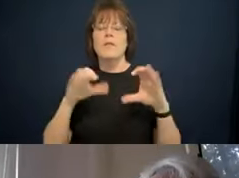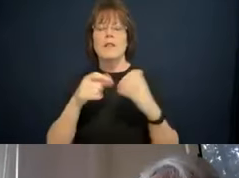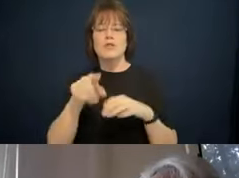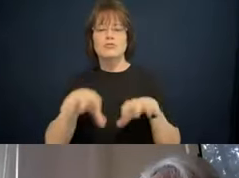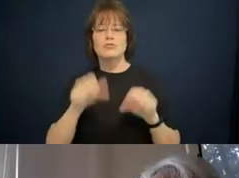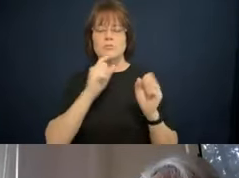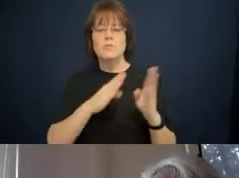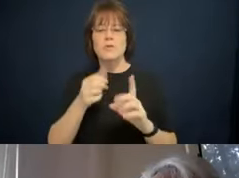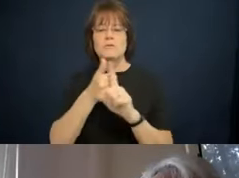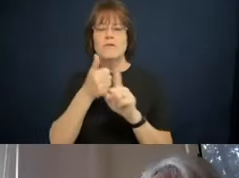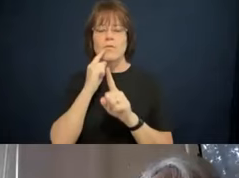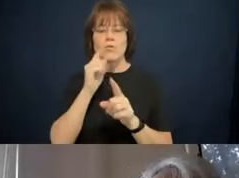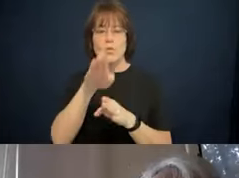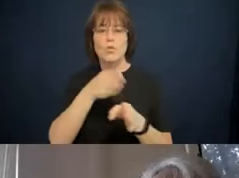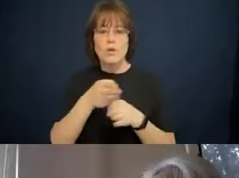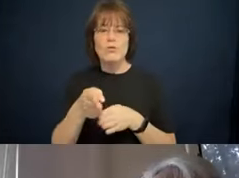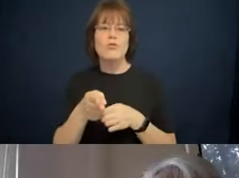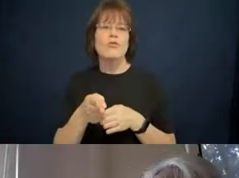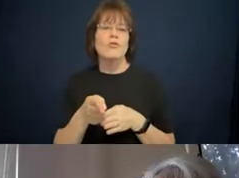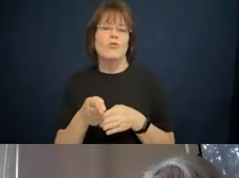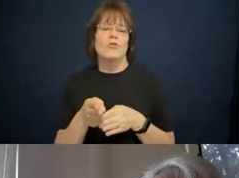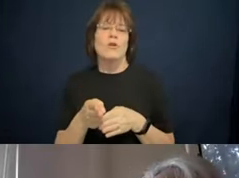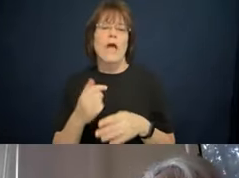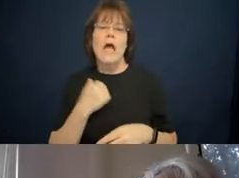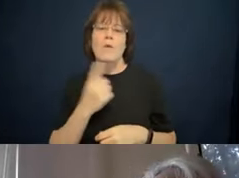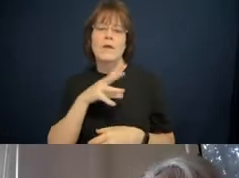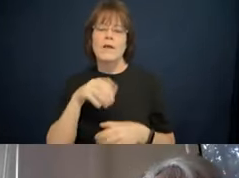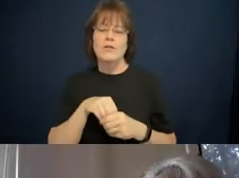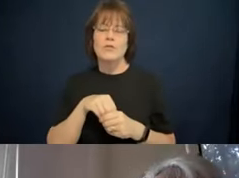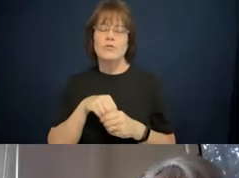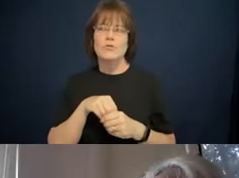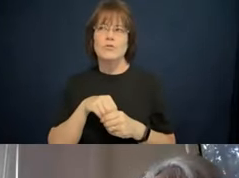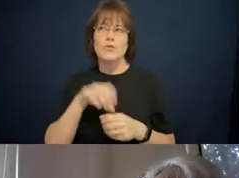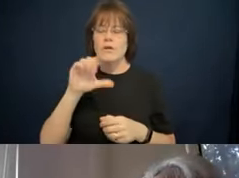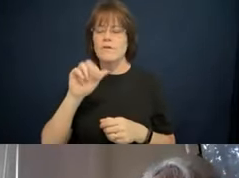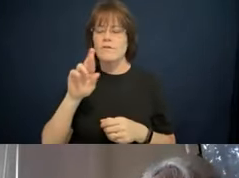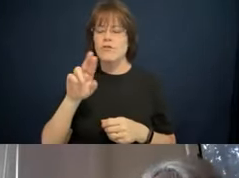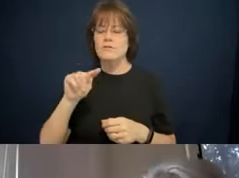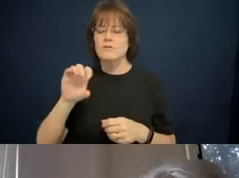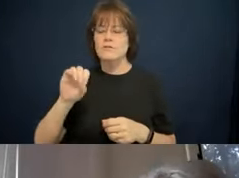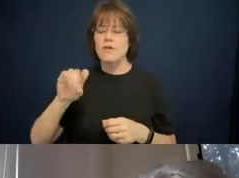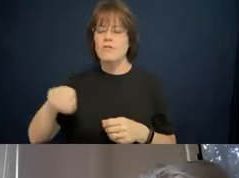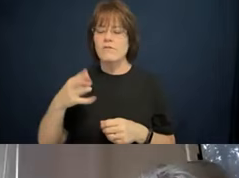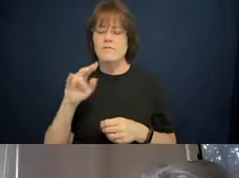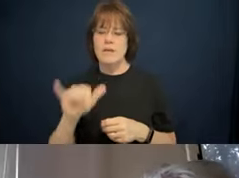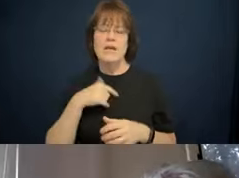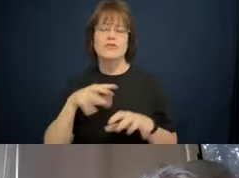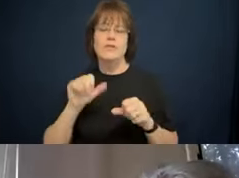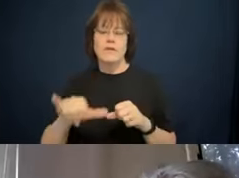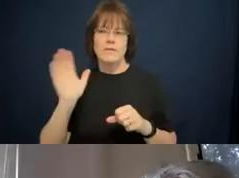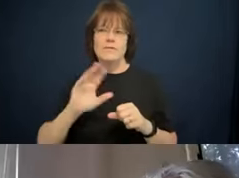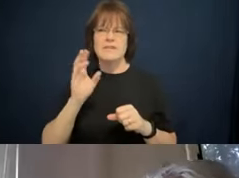to prepare you for your career? And I'll always include cartography. I took cartography in, I think, 1979 at the University of